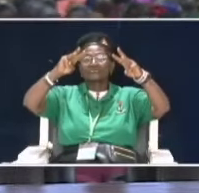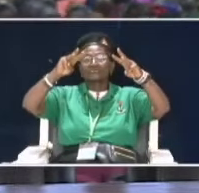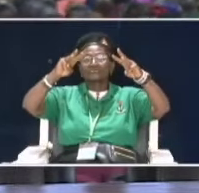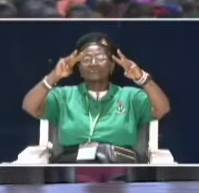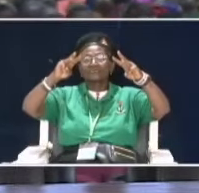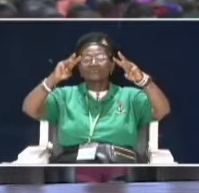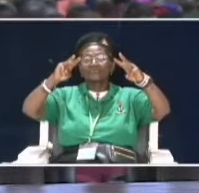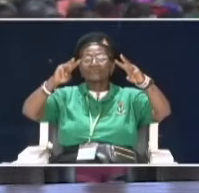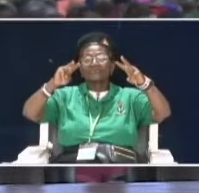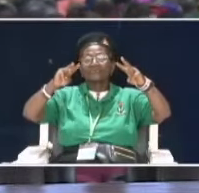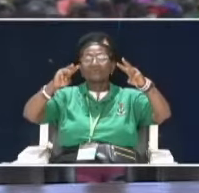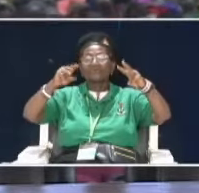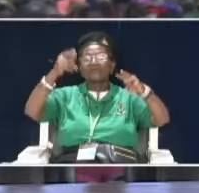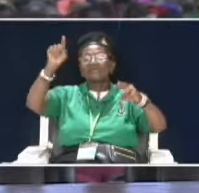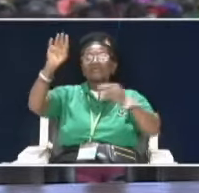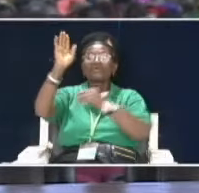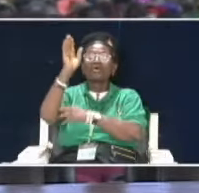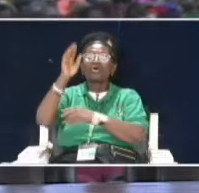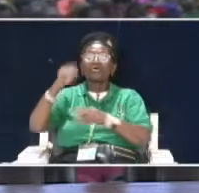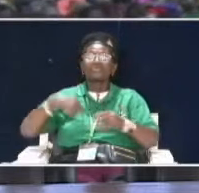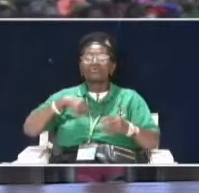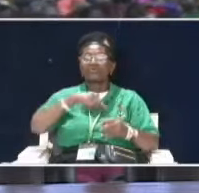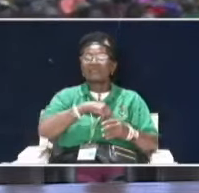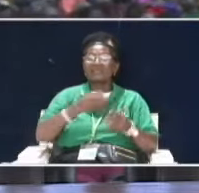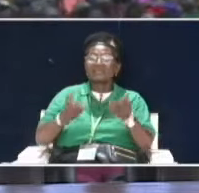The God we serve is not a civilian.